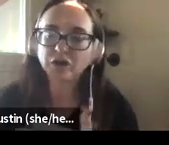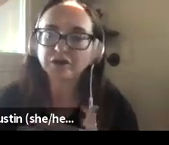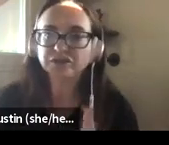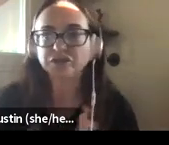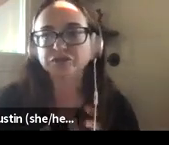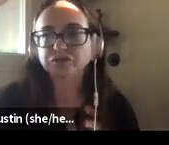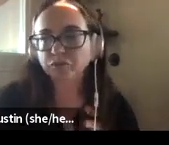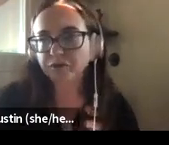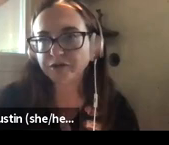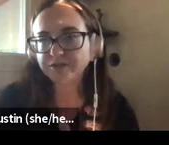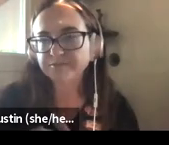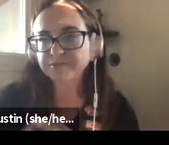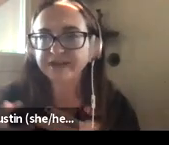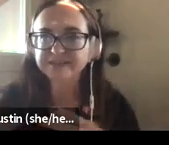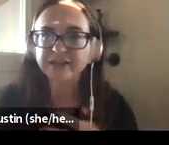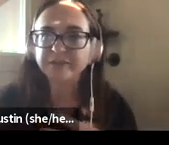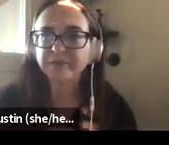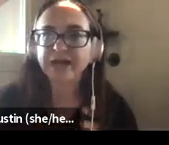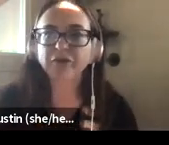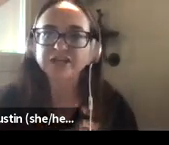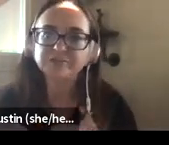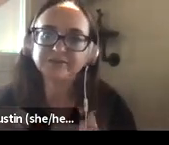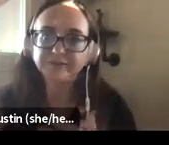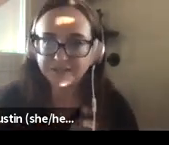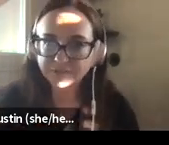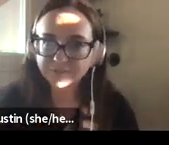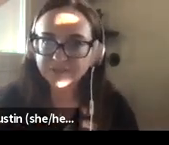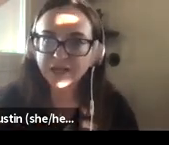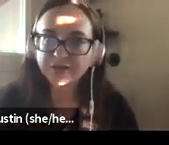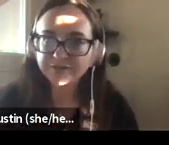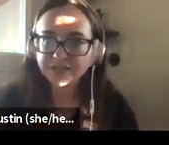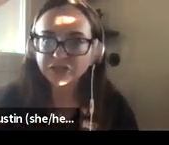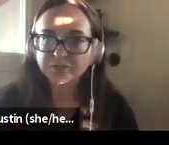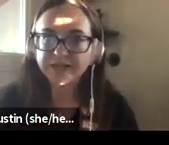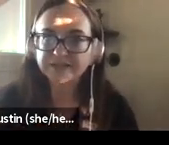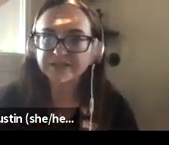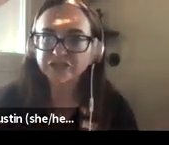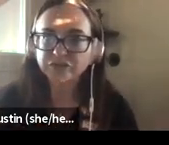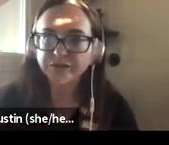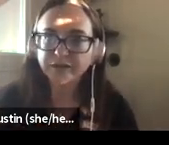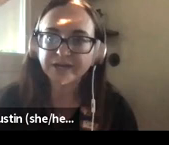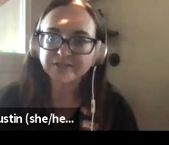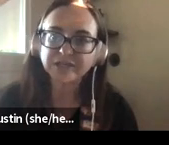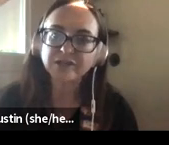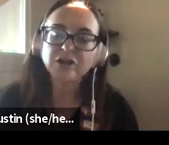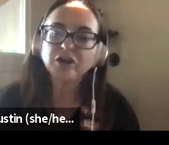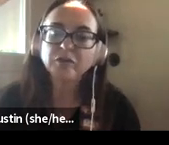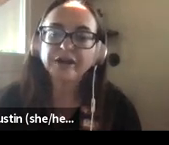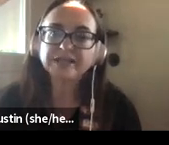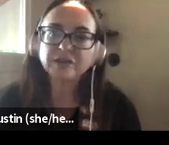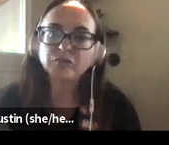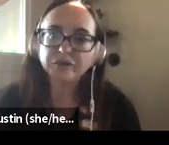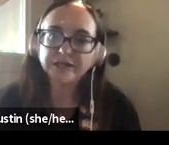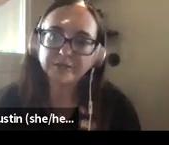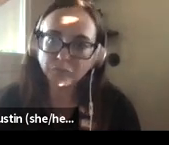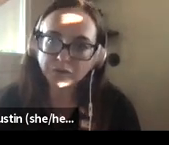videos are skewed towards kind of telling people how not to be victims of sexual violence and sexual harassment.